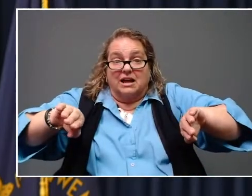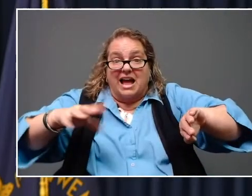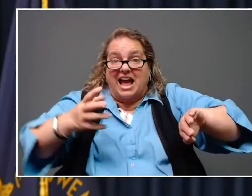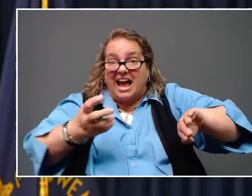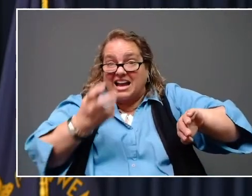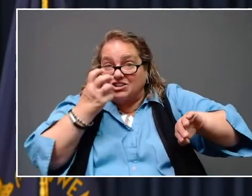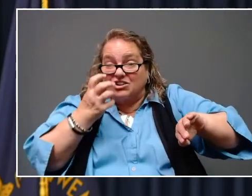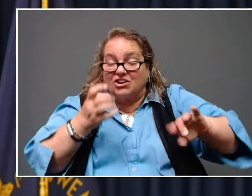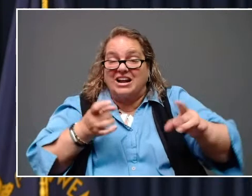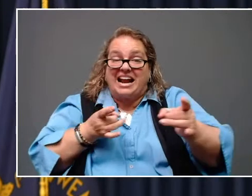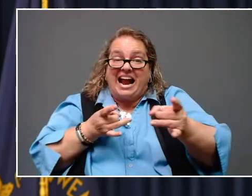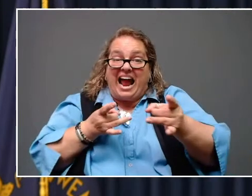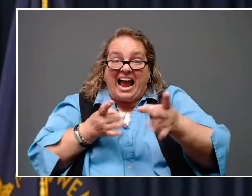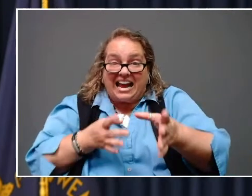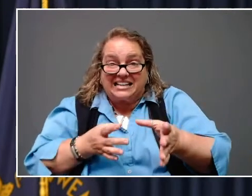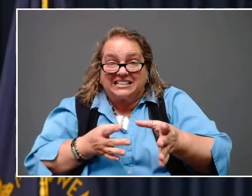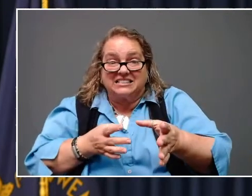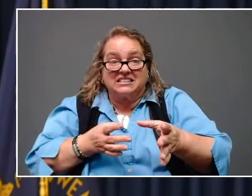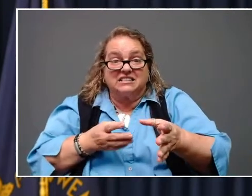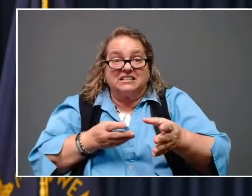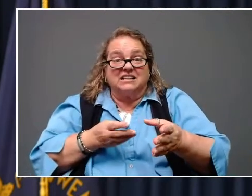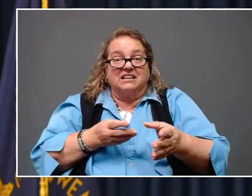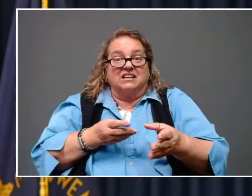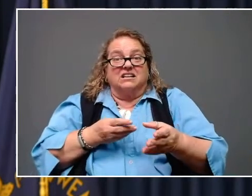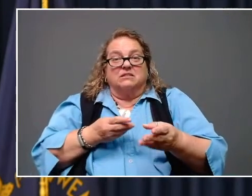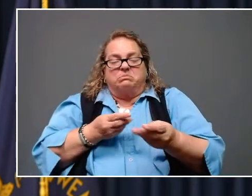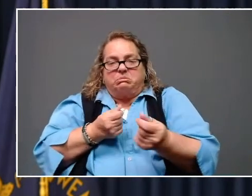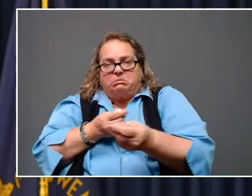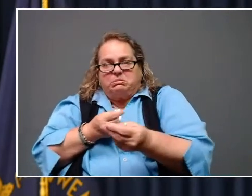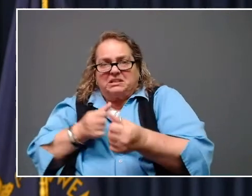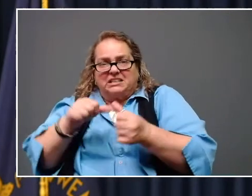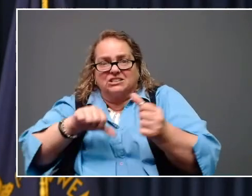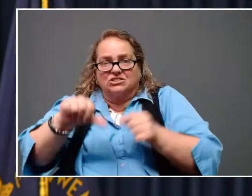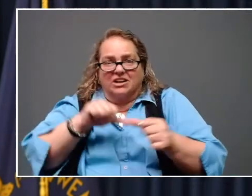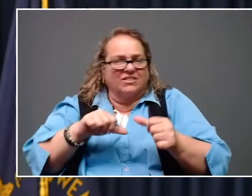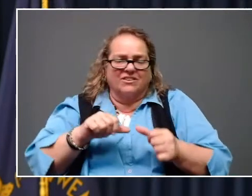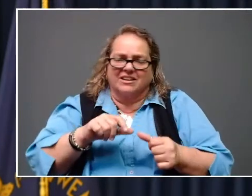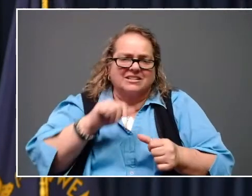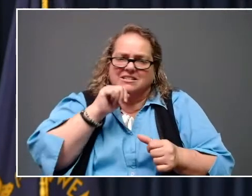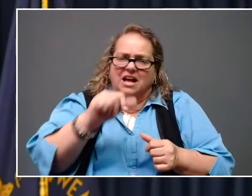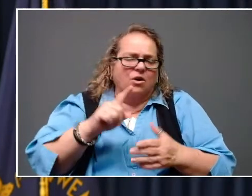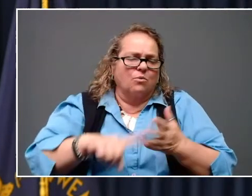toxicity, that's not what our politics are supposed to be about. We're